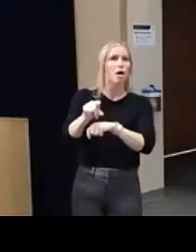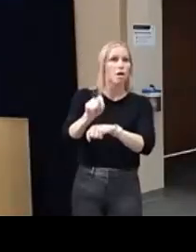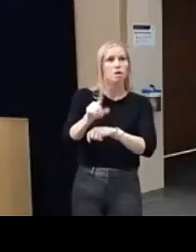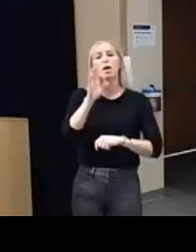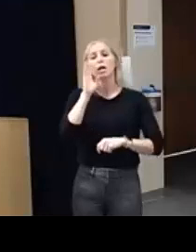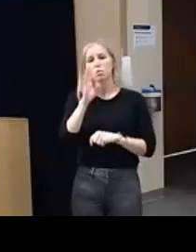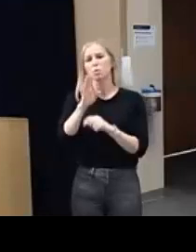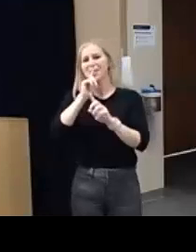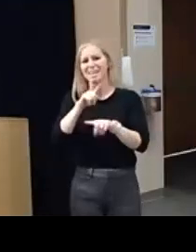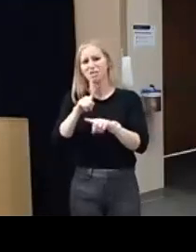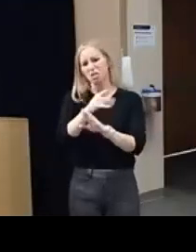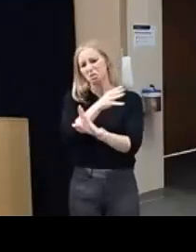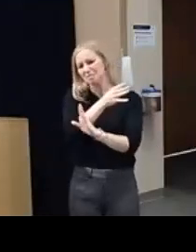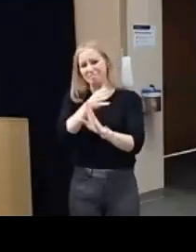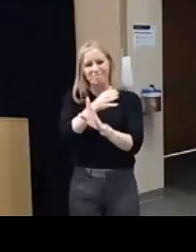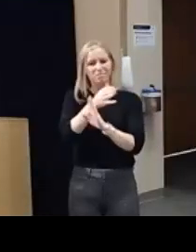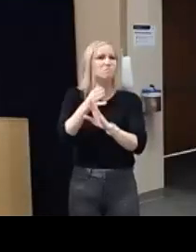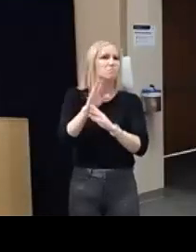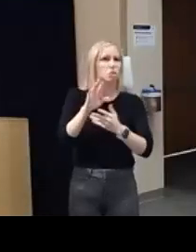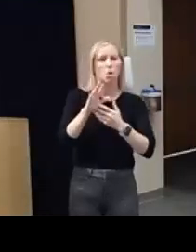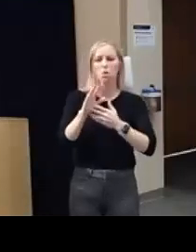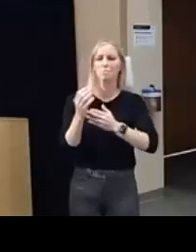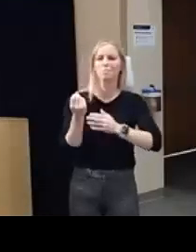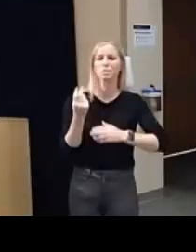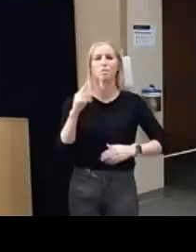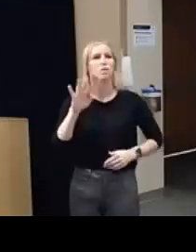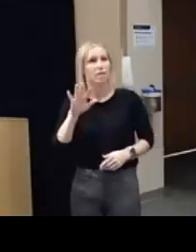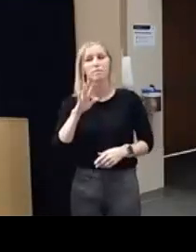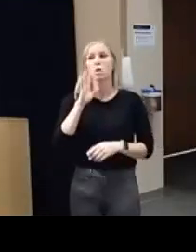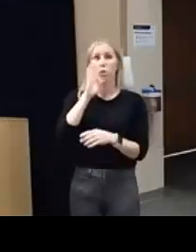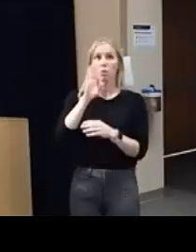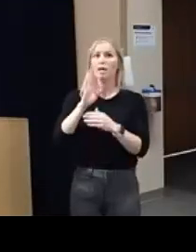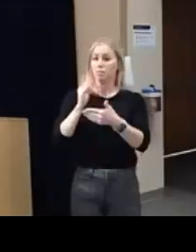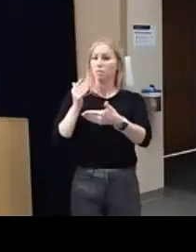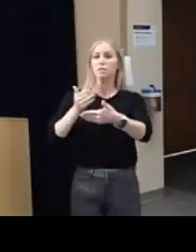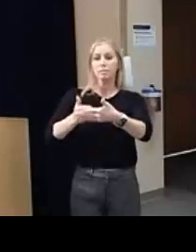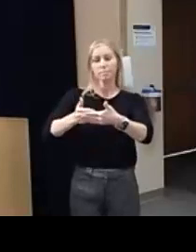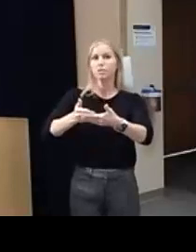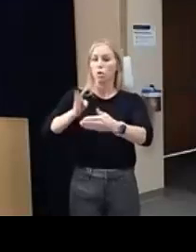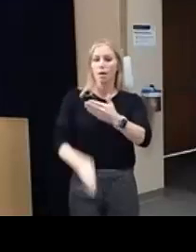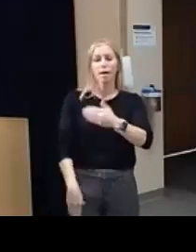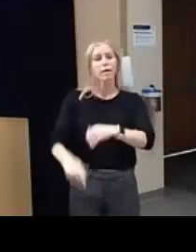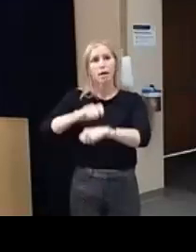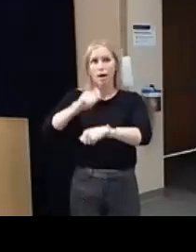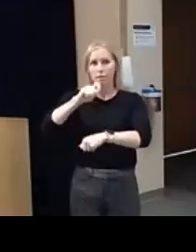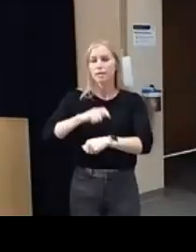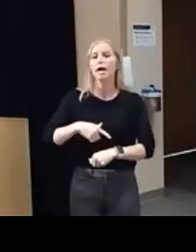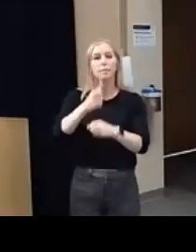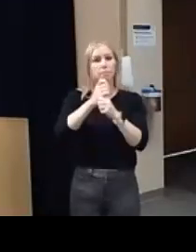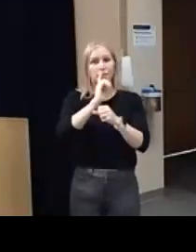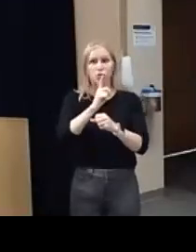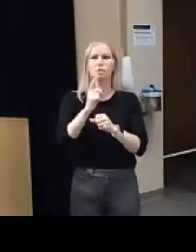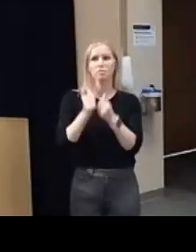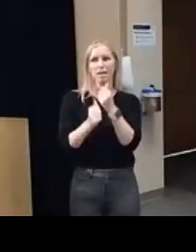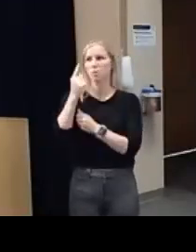hour. We'll be punctual with our time today. We'll go until approximately 1 o'clock and then make sure everyone has time to move